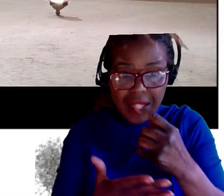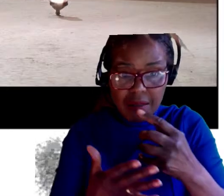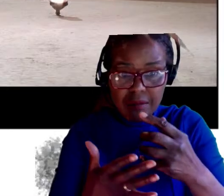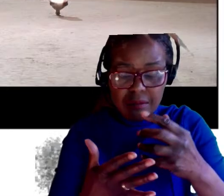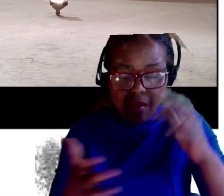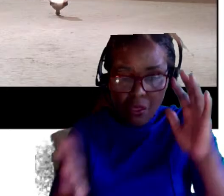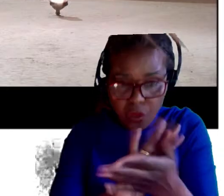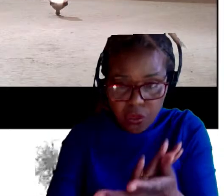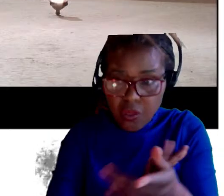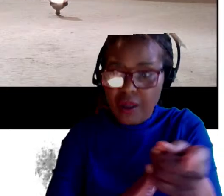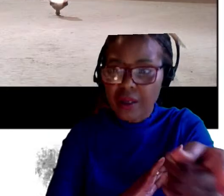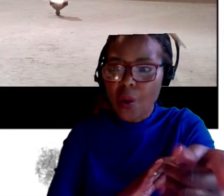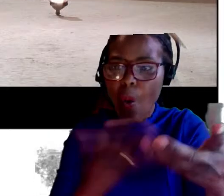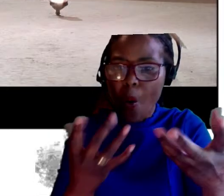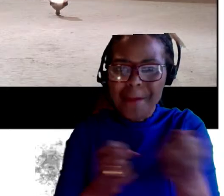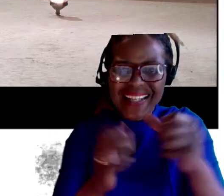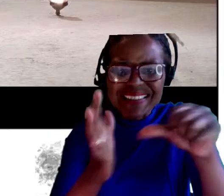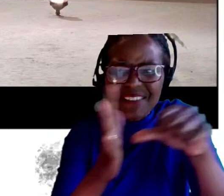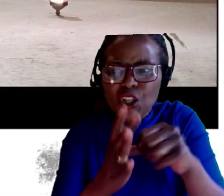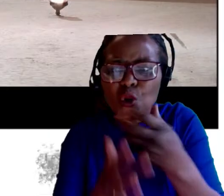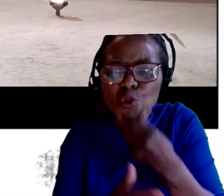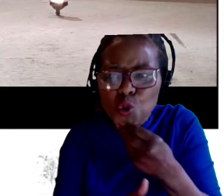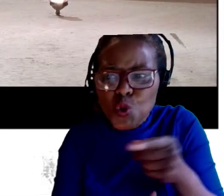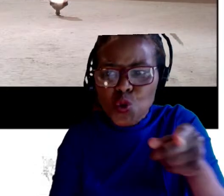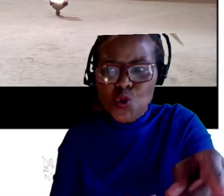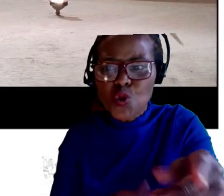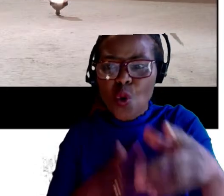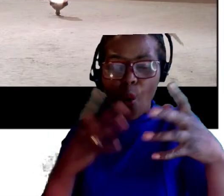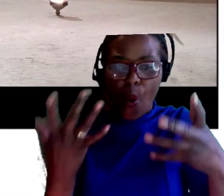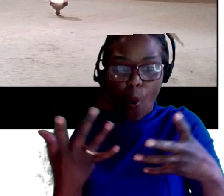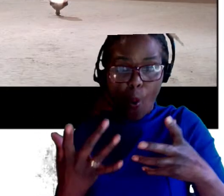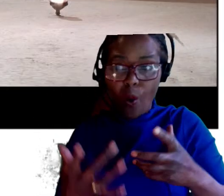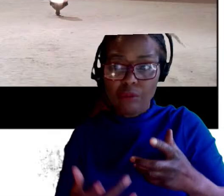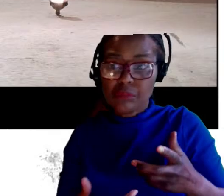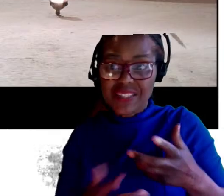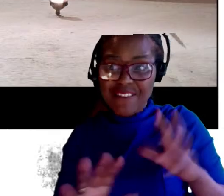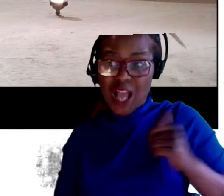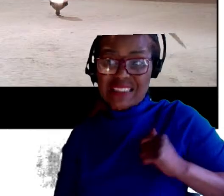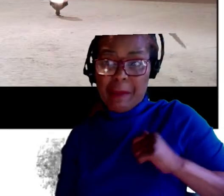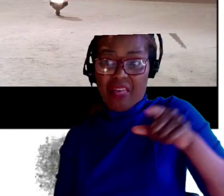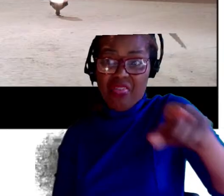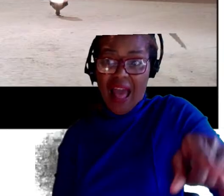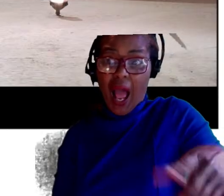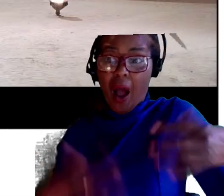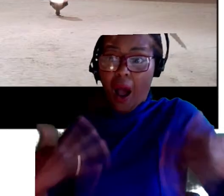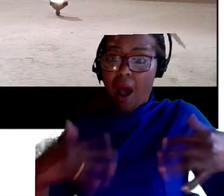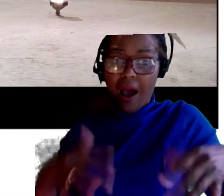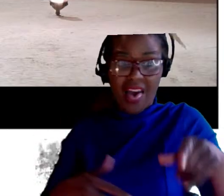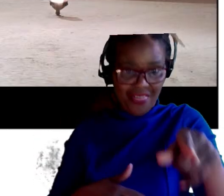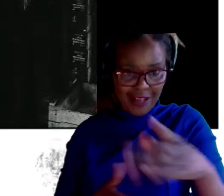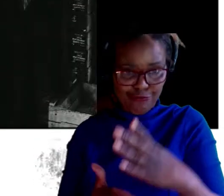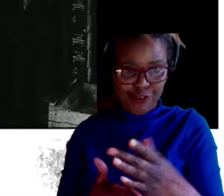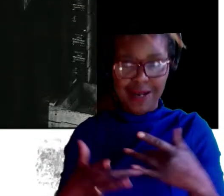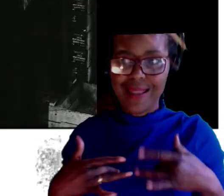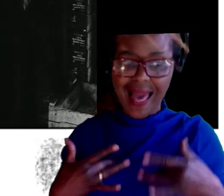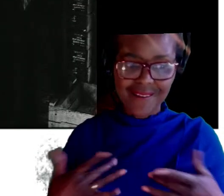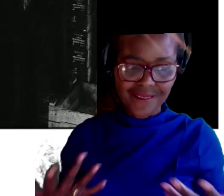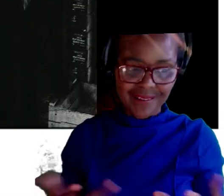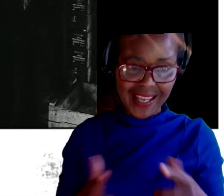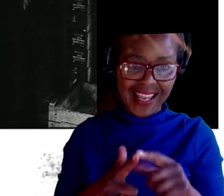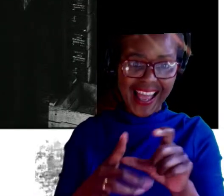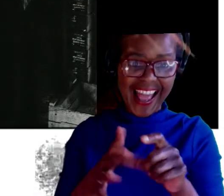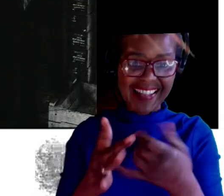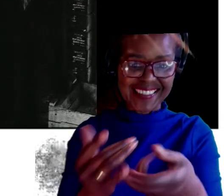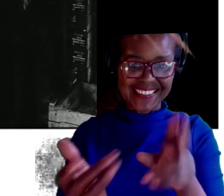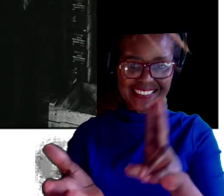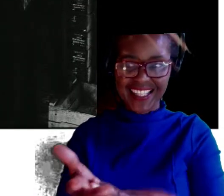make it difficult to use, or it produces the unexpected. Because that's real life. Edison sinks his teeth into